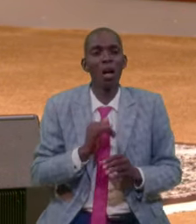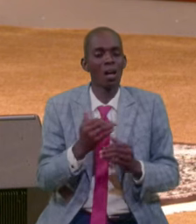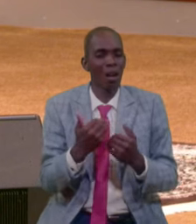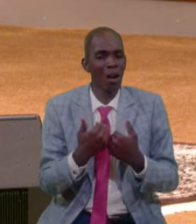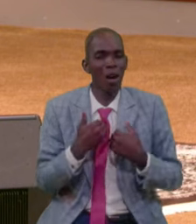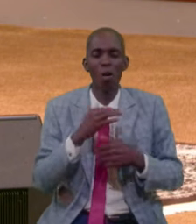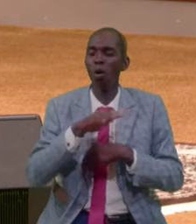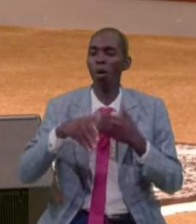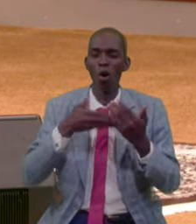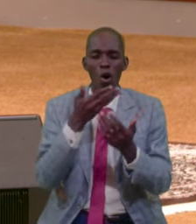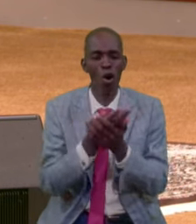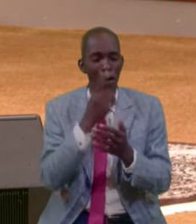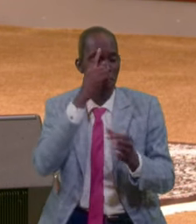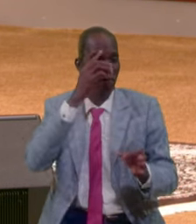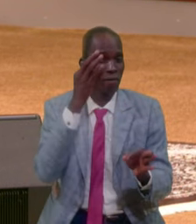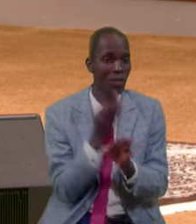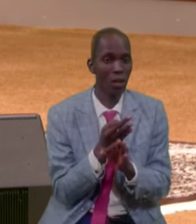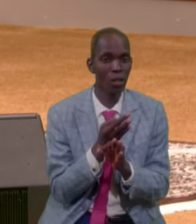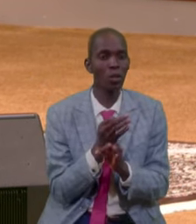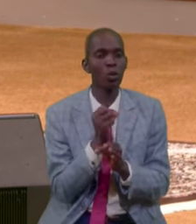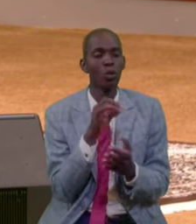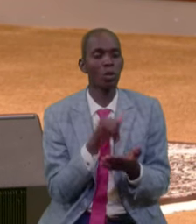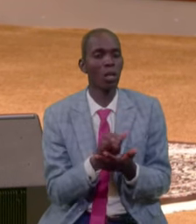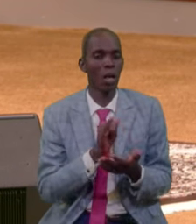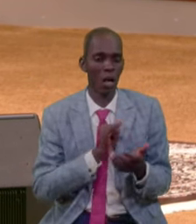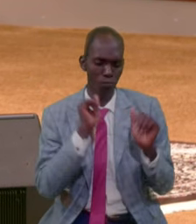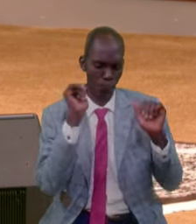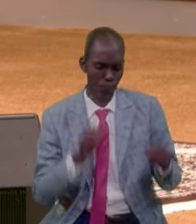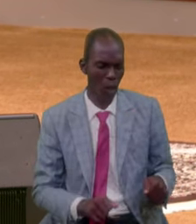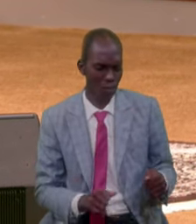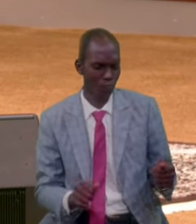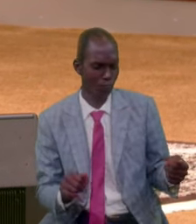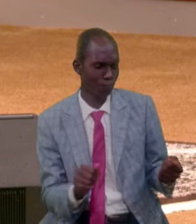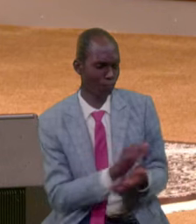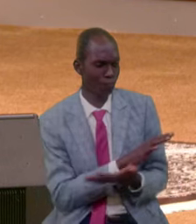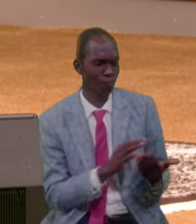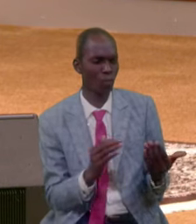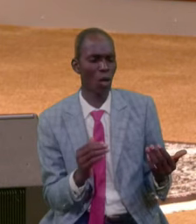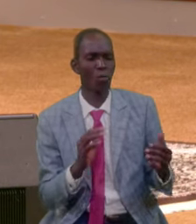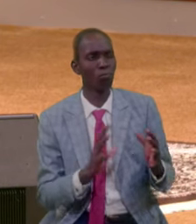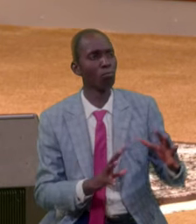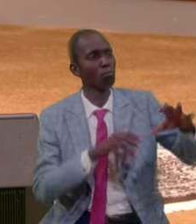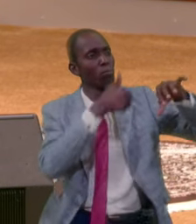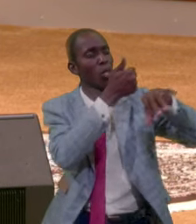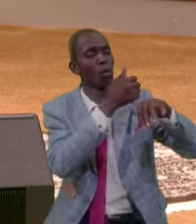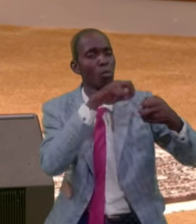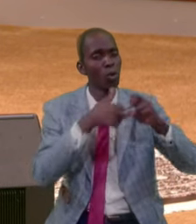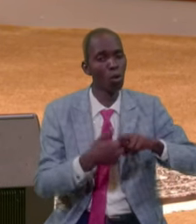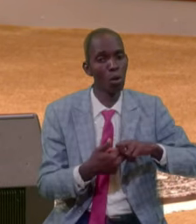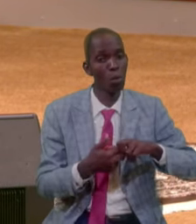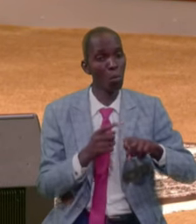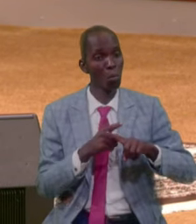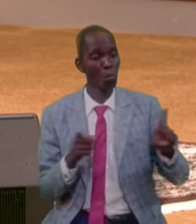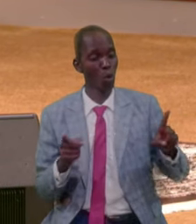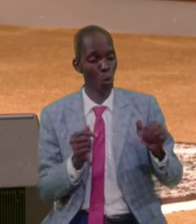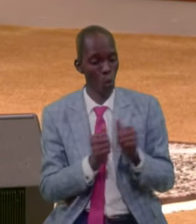so that I could remove mountains, and have not